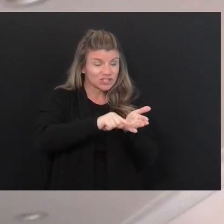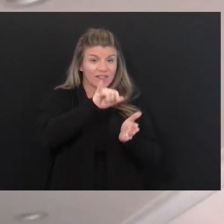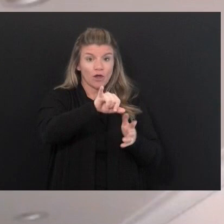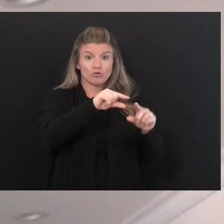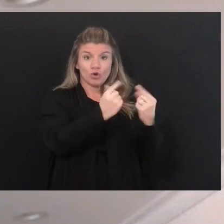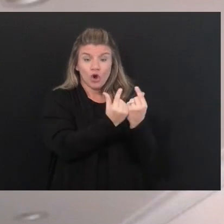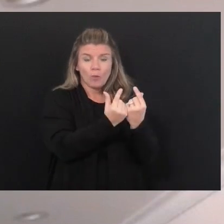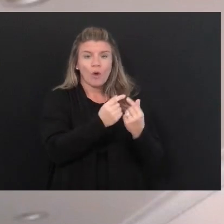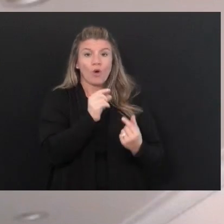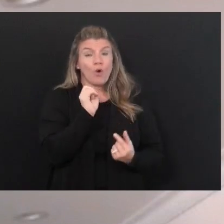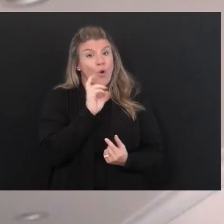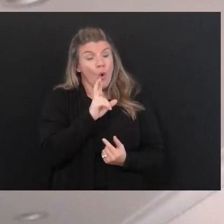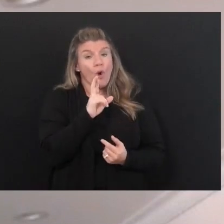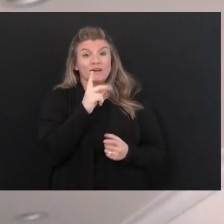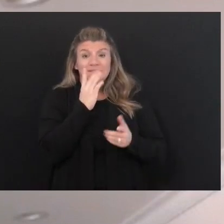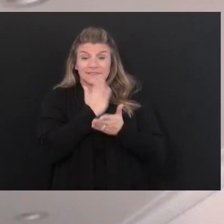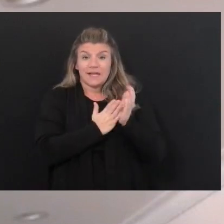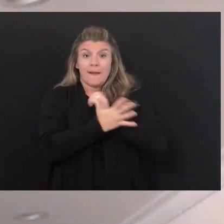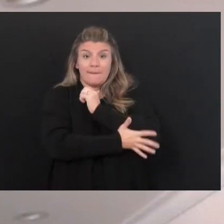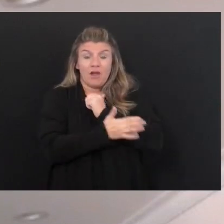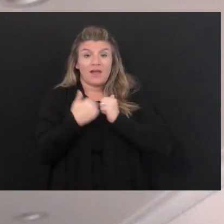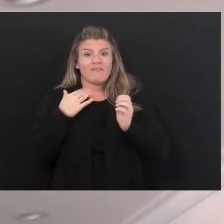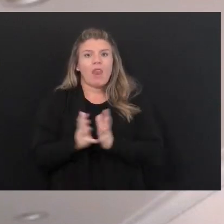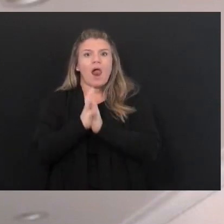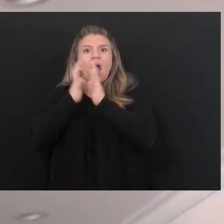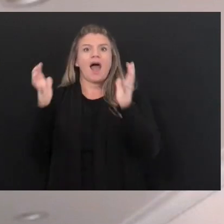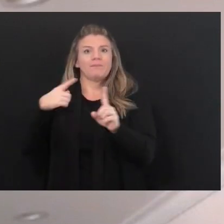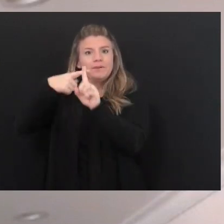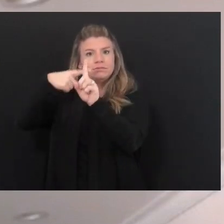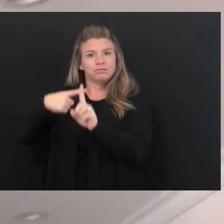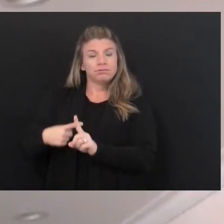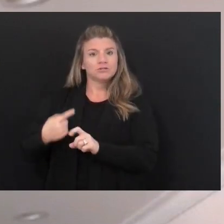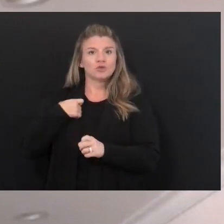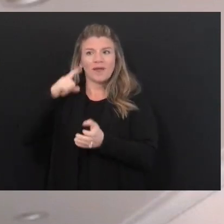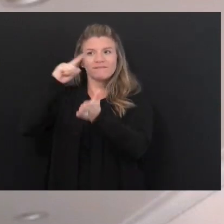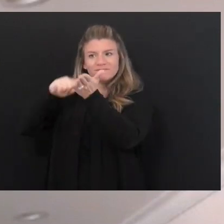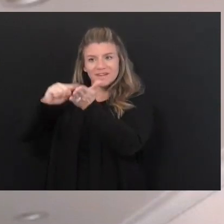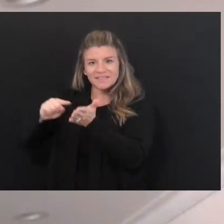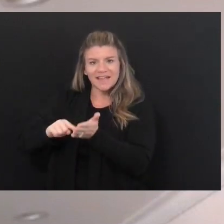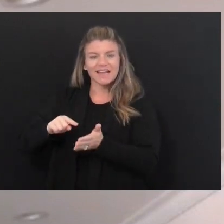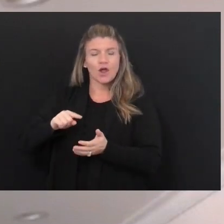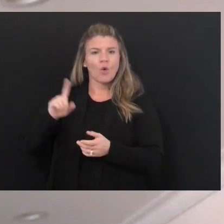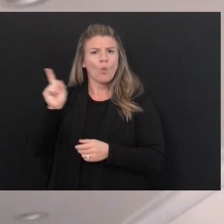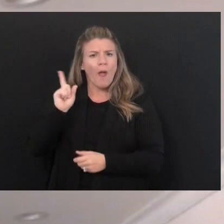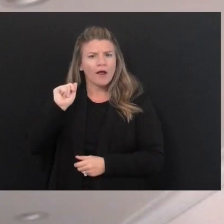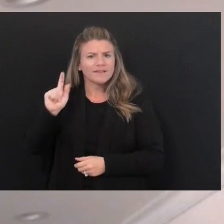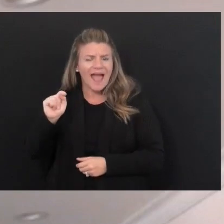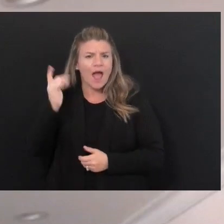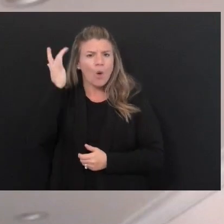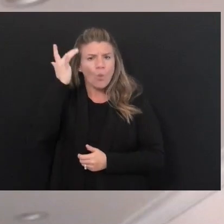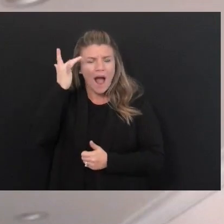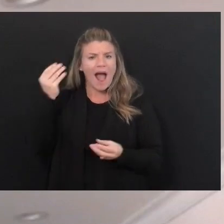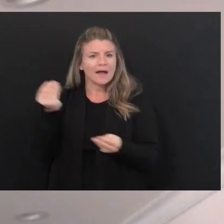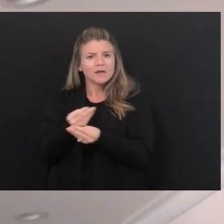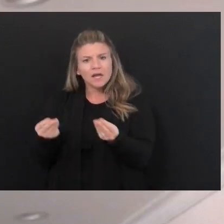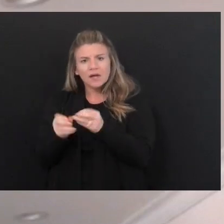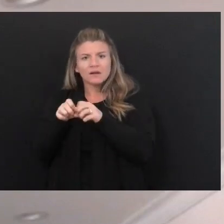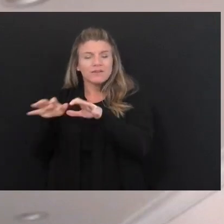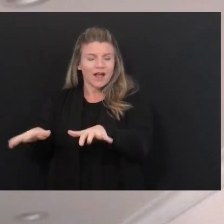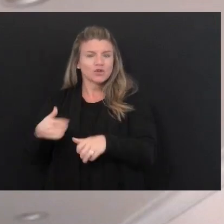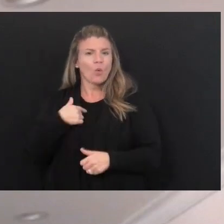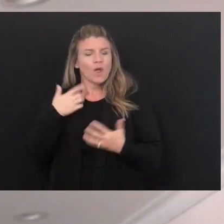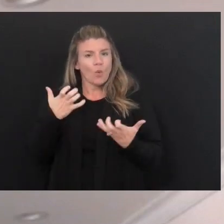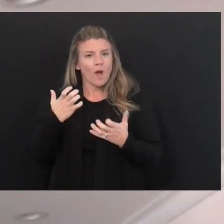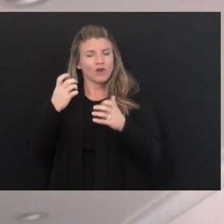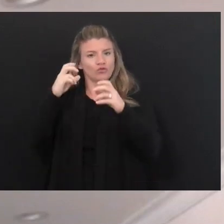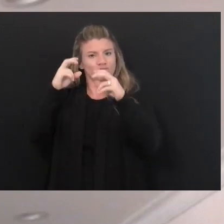cases, as we talked about in the Eastern Panhandle, the adjacent areas of Northern Virginia and Maryland. So we want to look at those